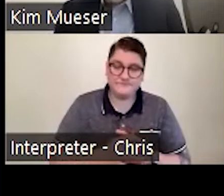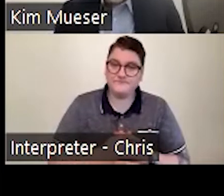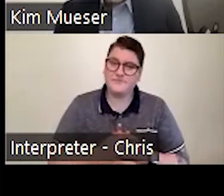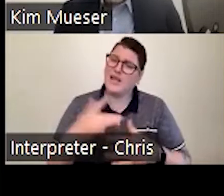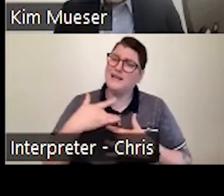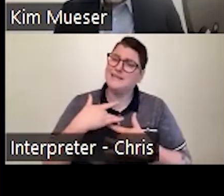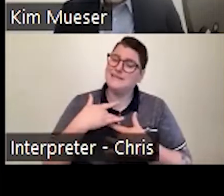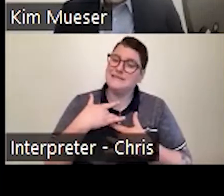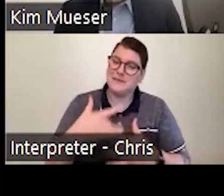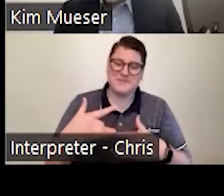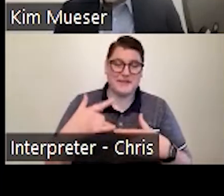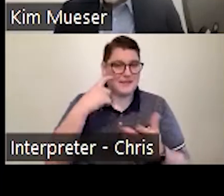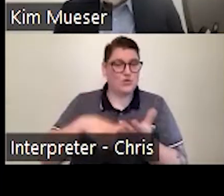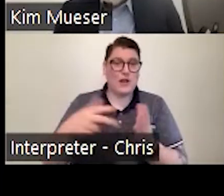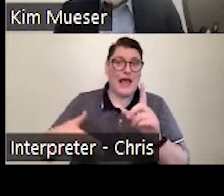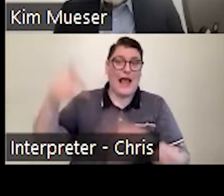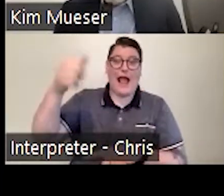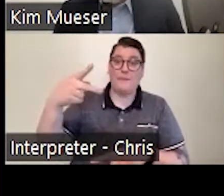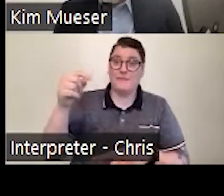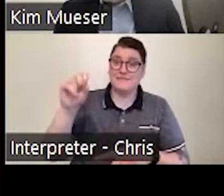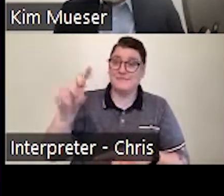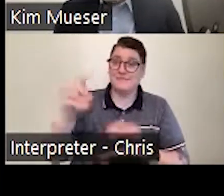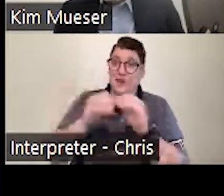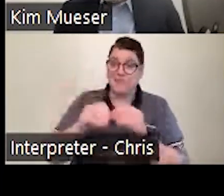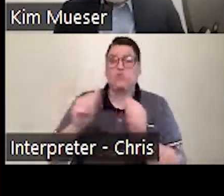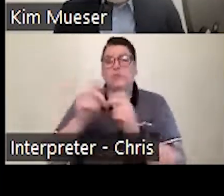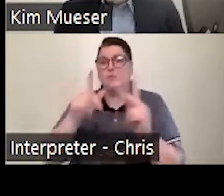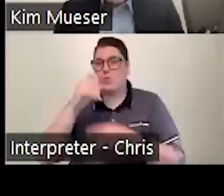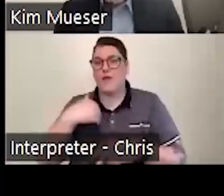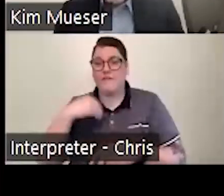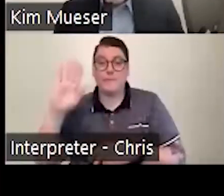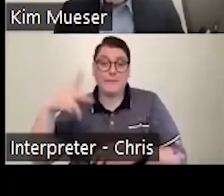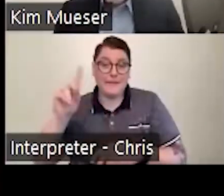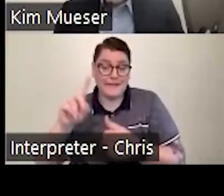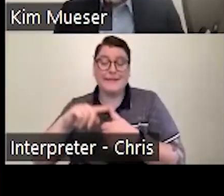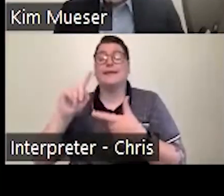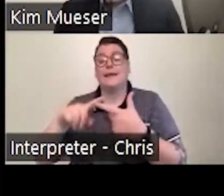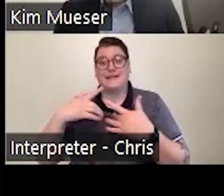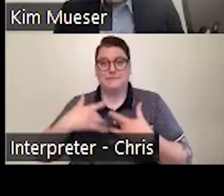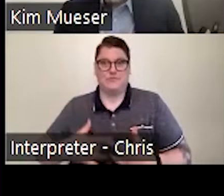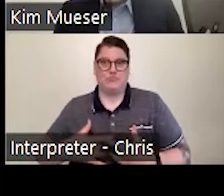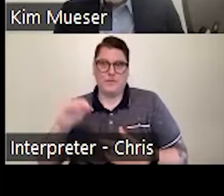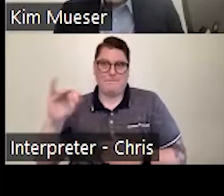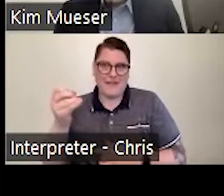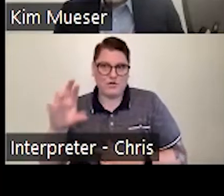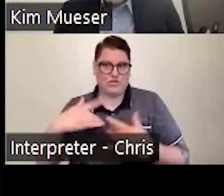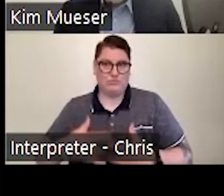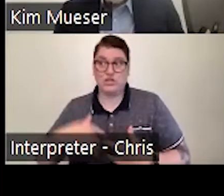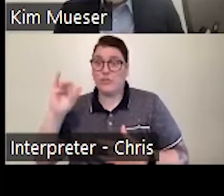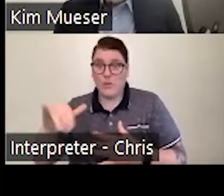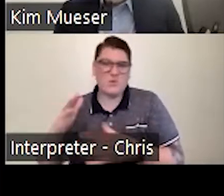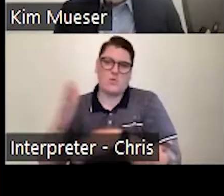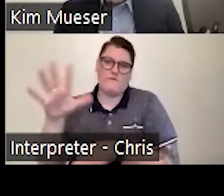highest among people with major depression and with borderline personality disorder, where we typically see rates over